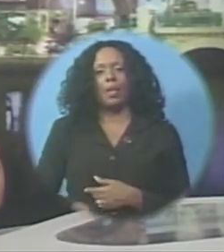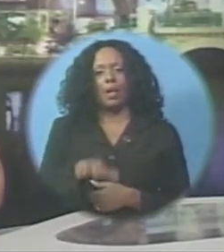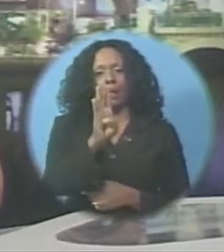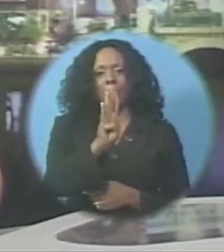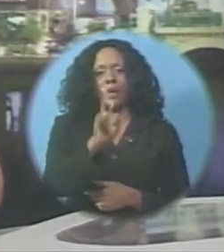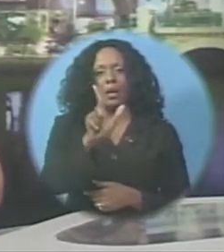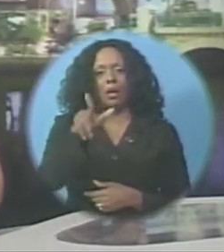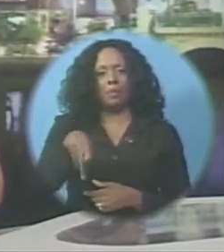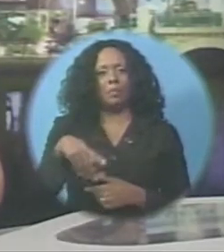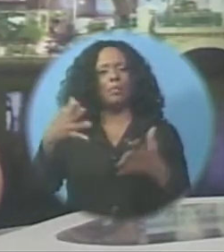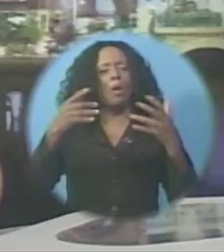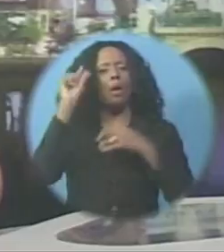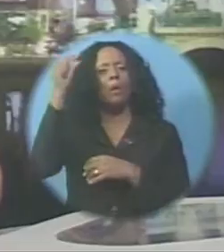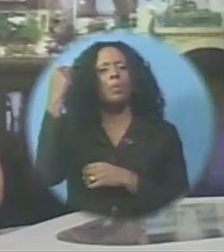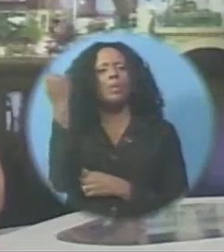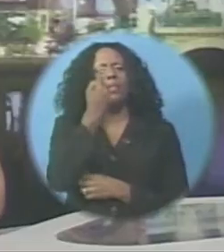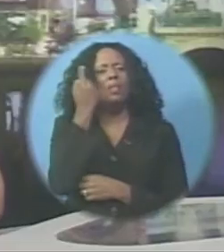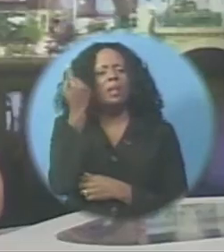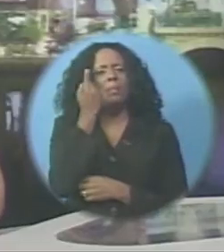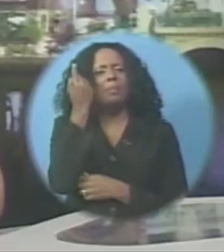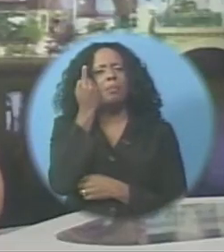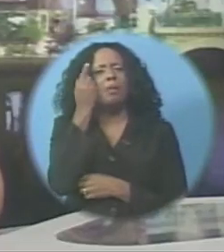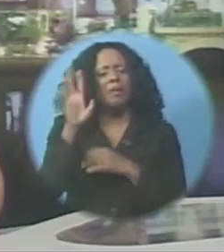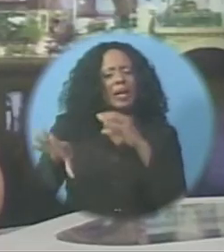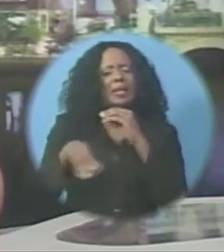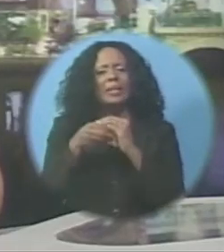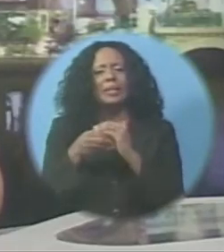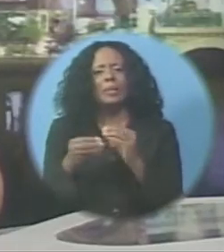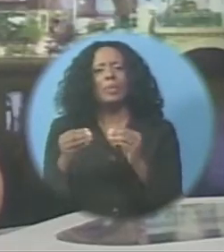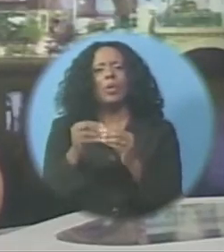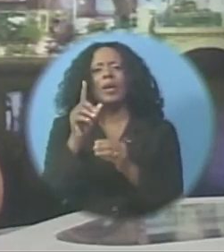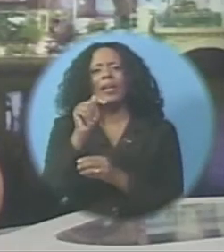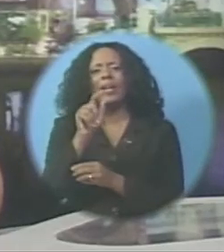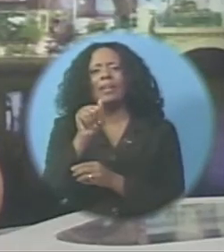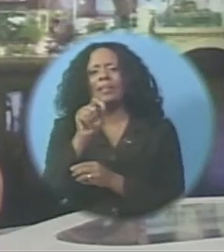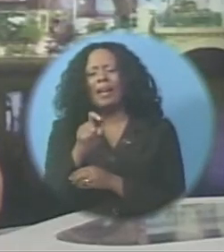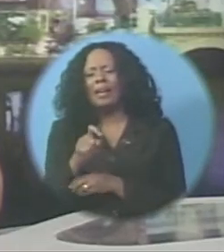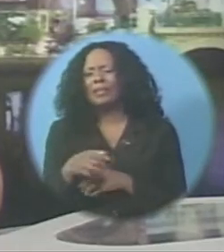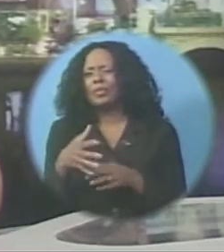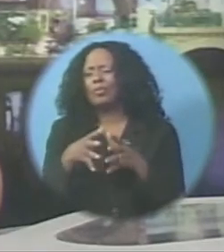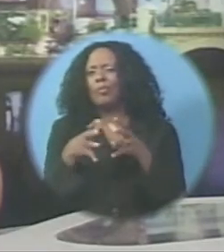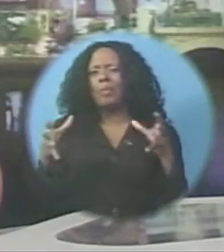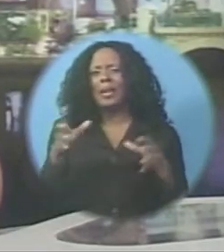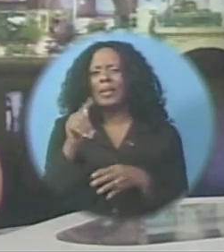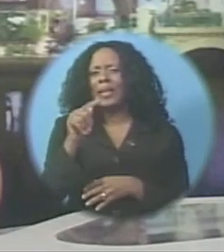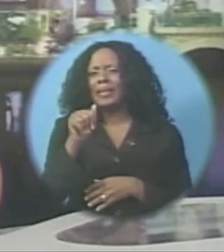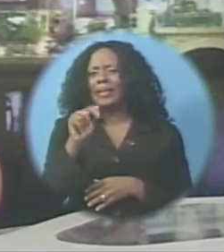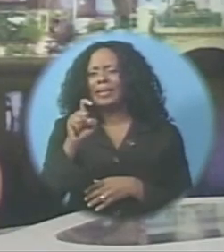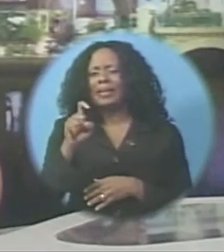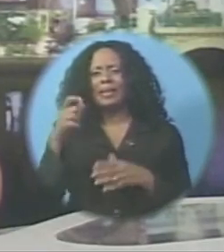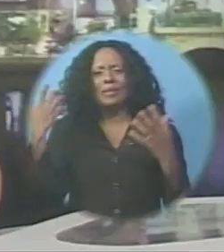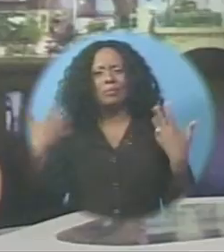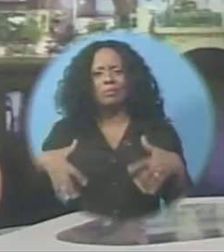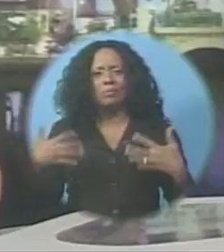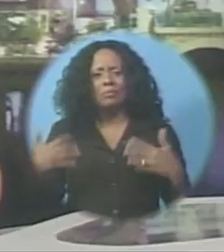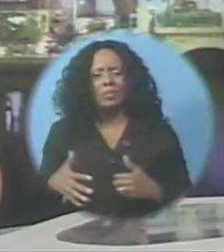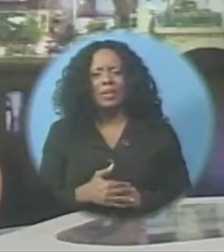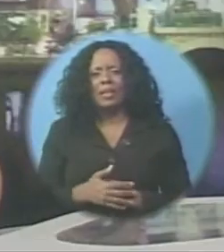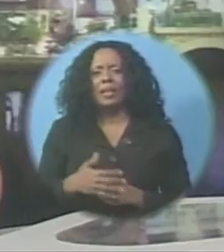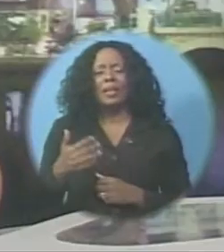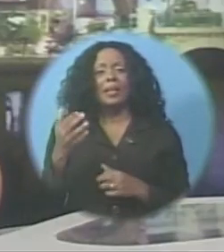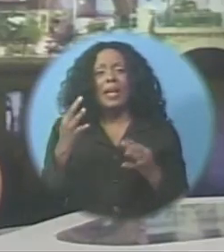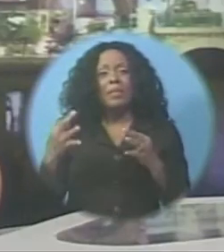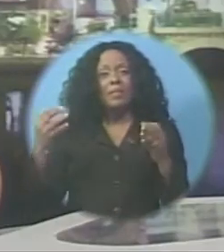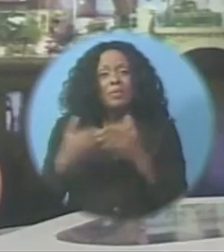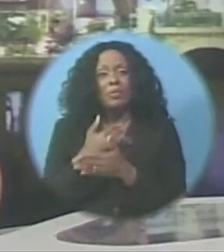rethink imposing any more taxes on Barbadians, economist and first-time BLP candidate Ryan Strawn says any new taxes will do the